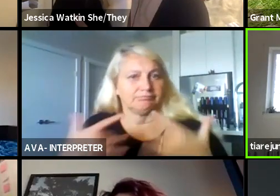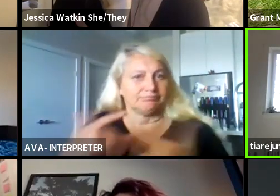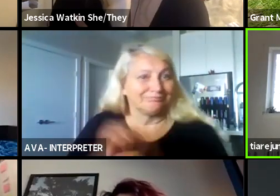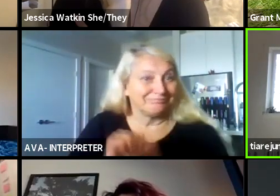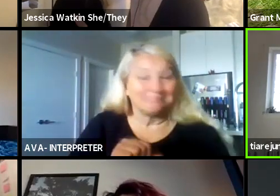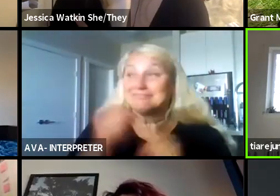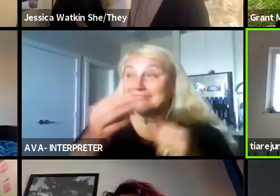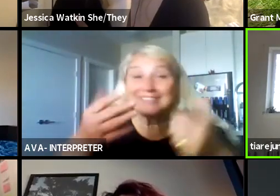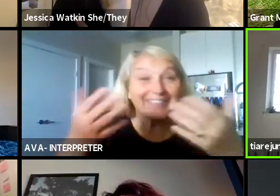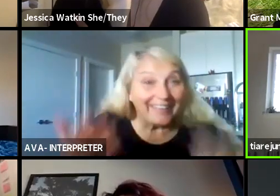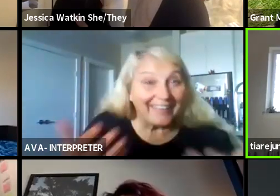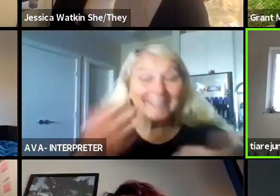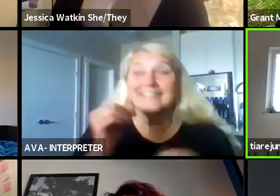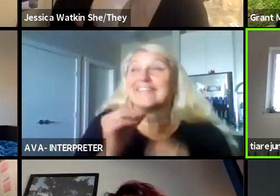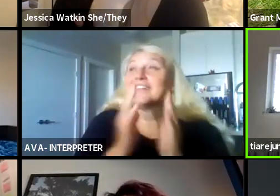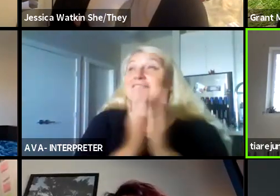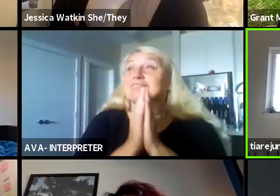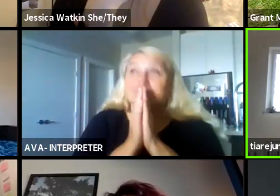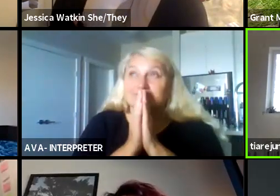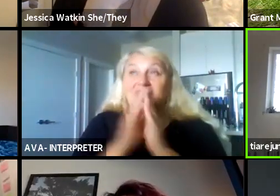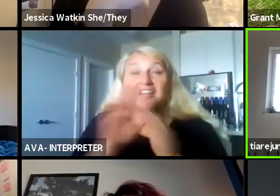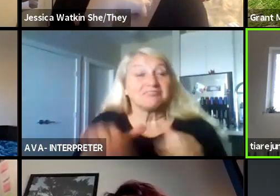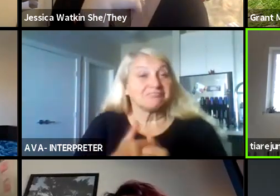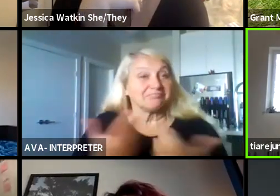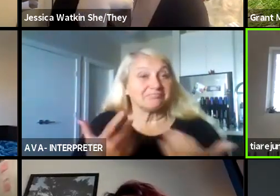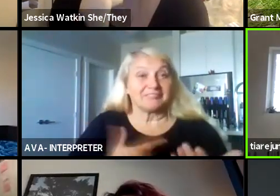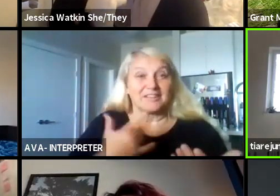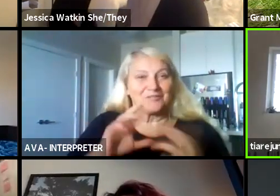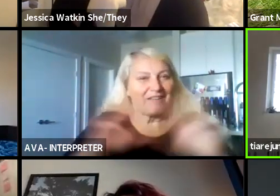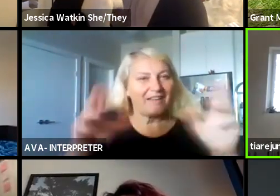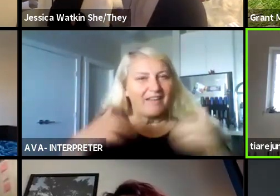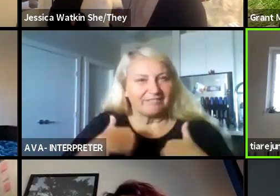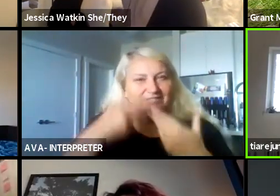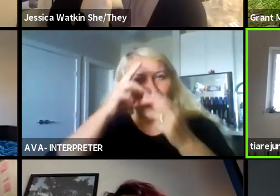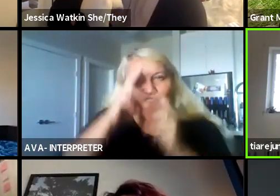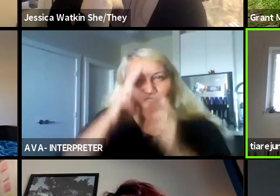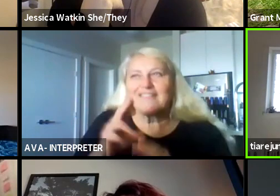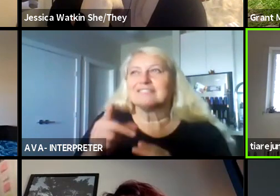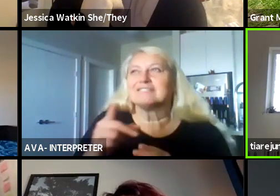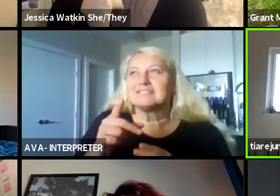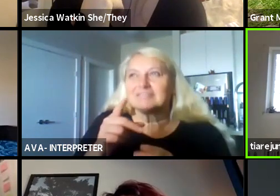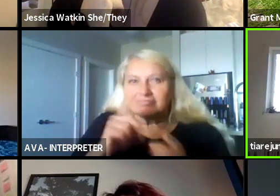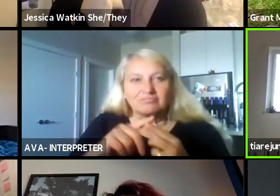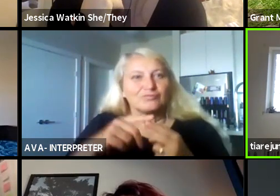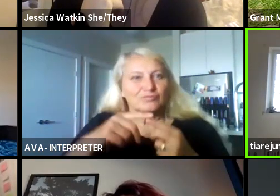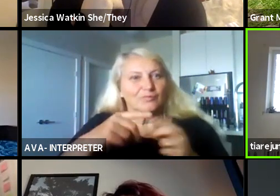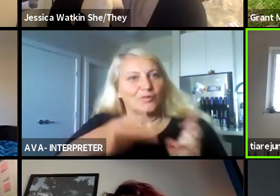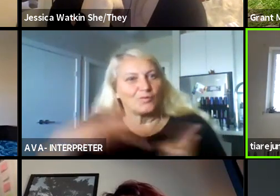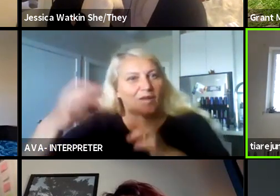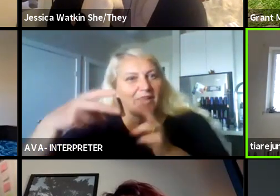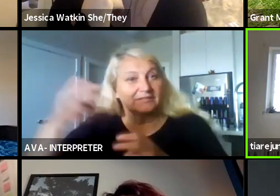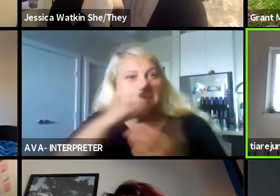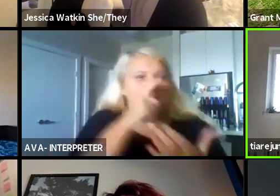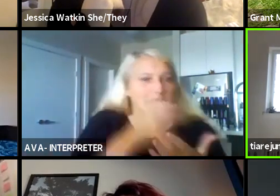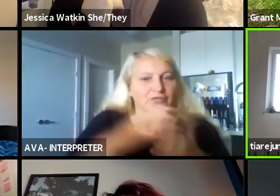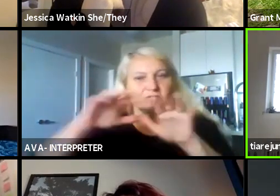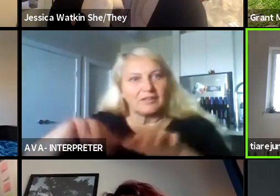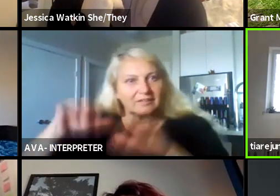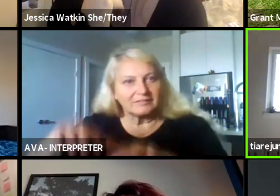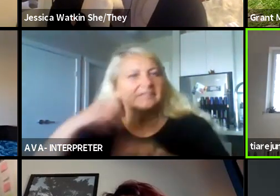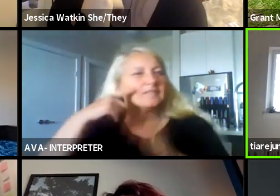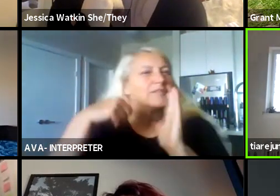So I've had the honor of being able to graphic record in settings where people are talking